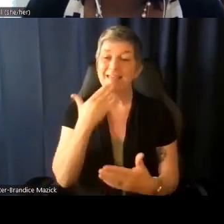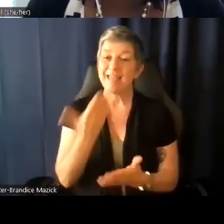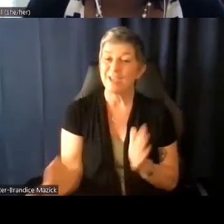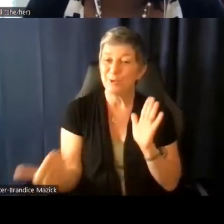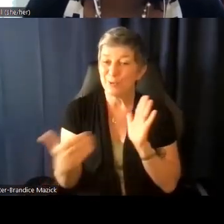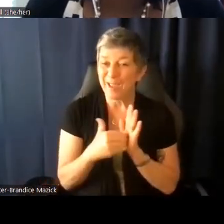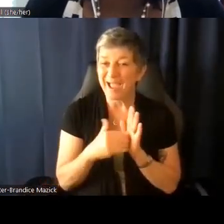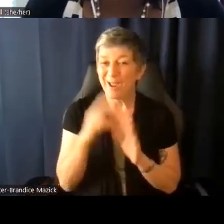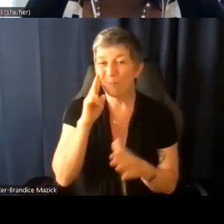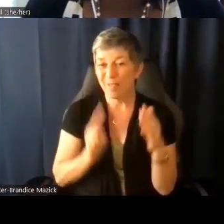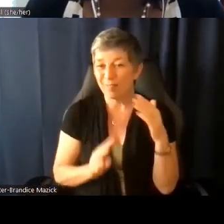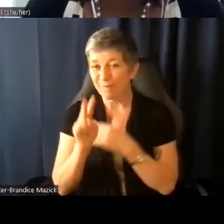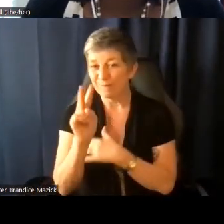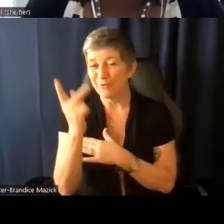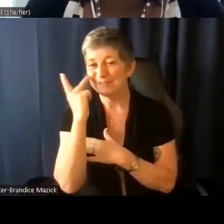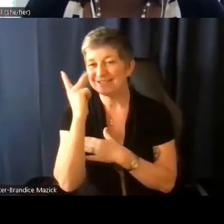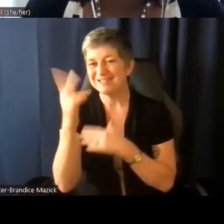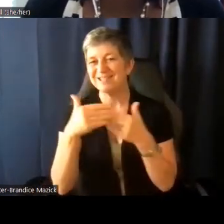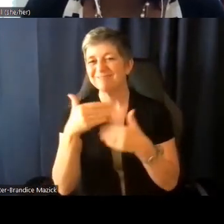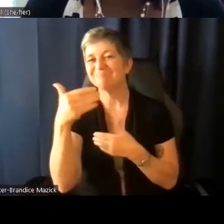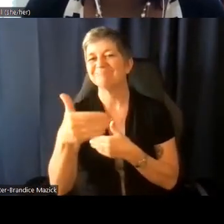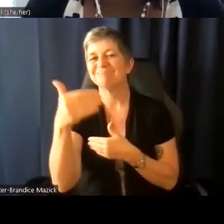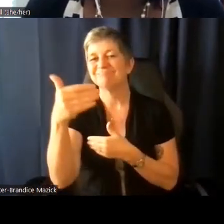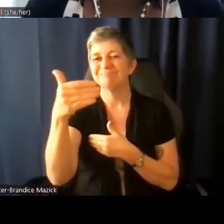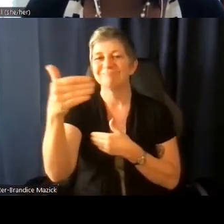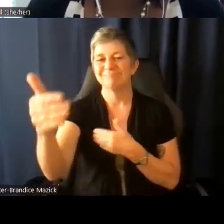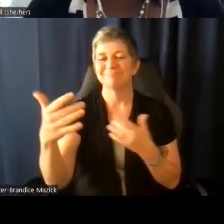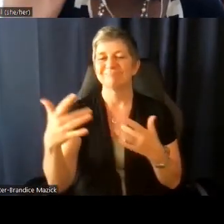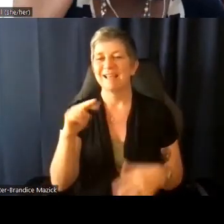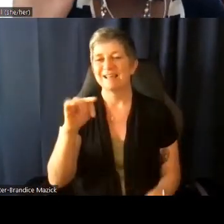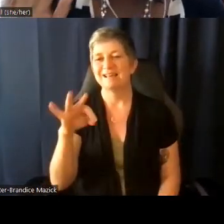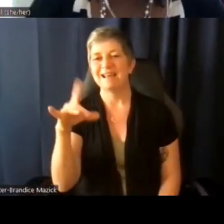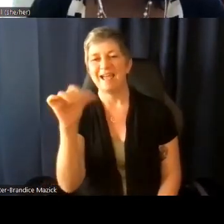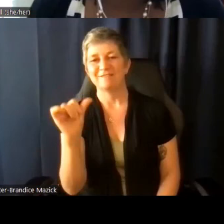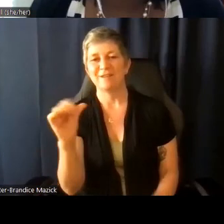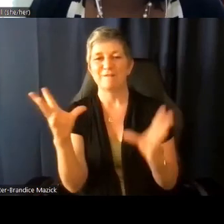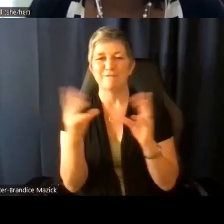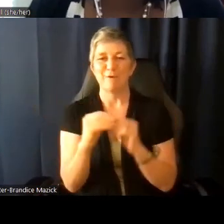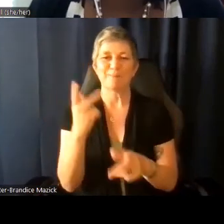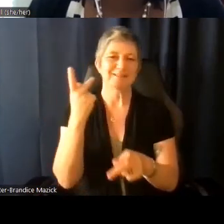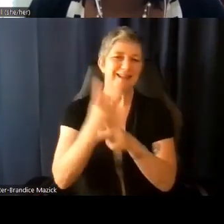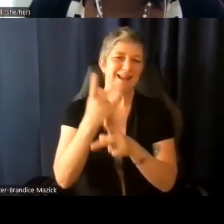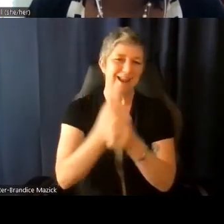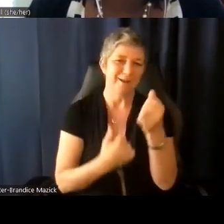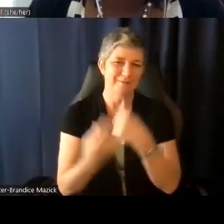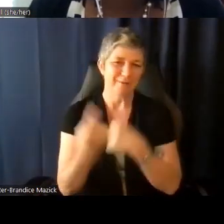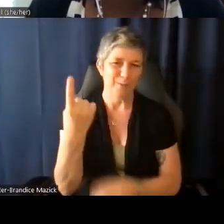and we look forward to seeing you for the next NAFTA forum. Take care, everyone.